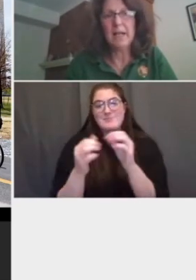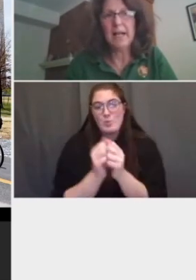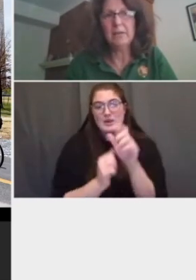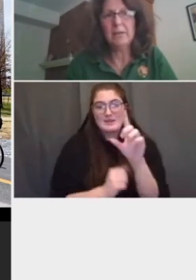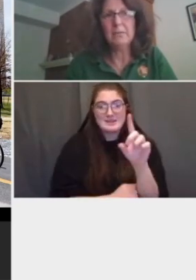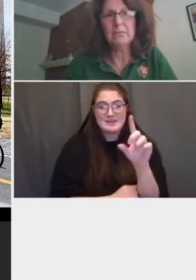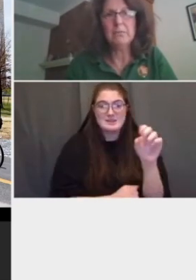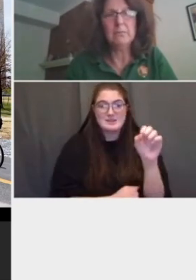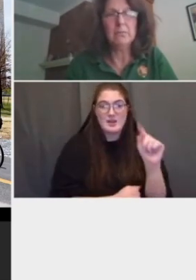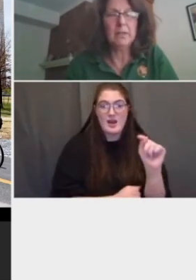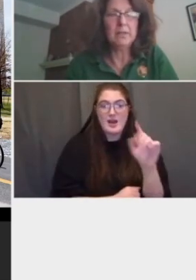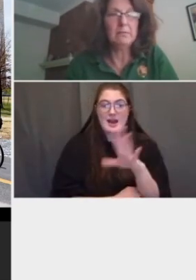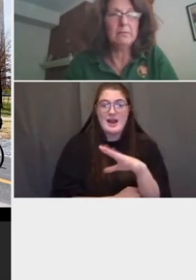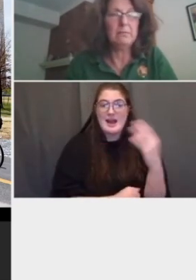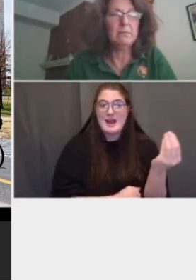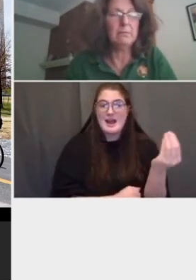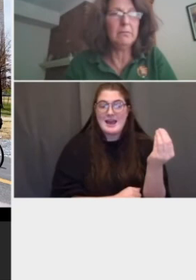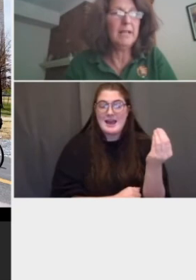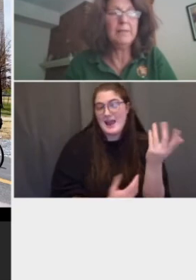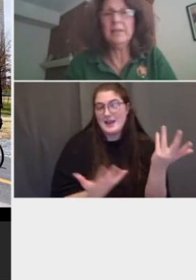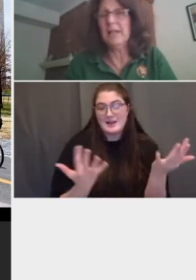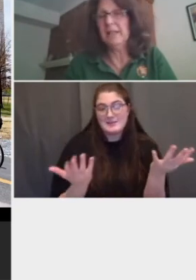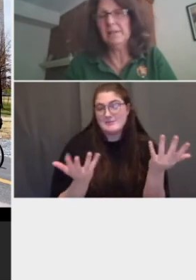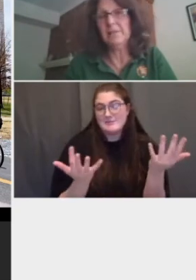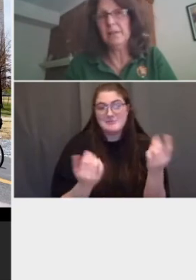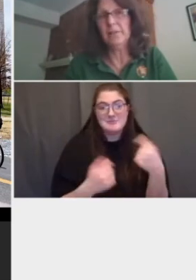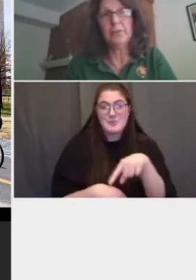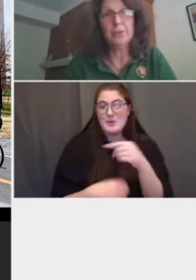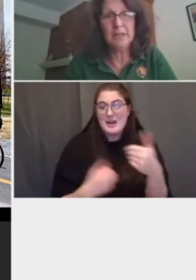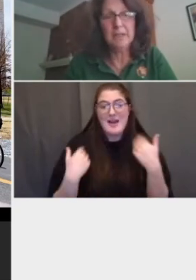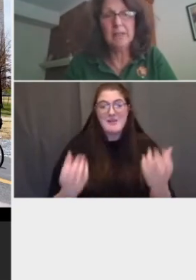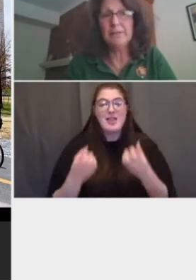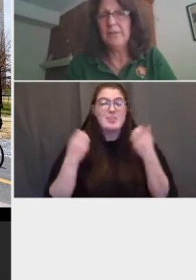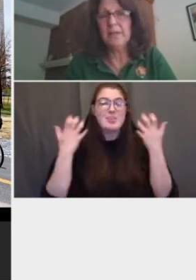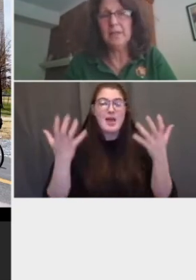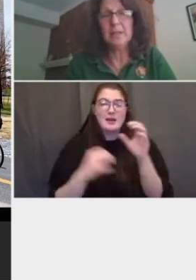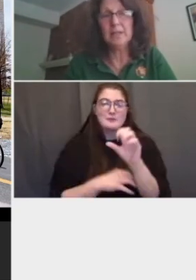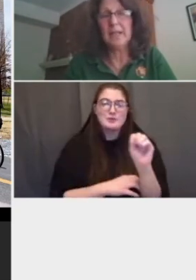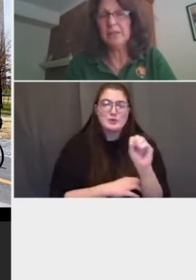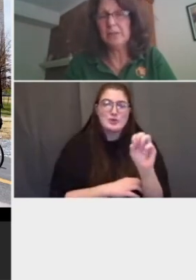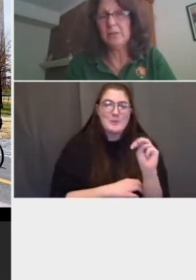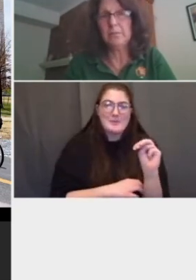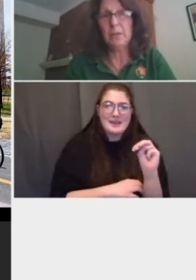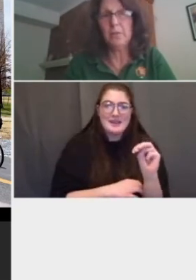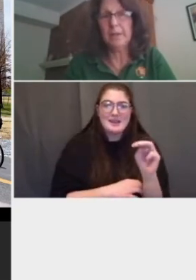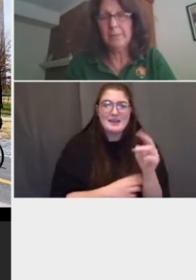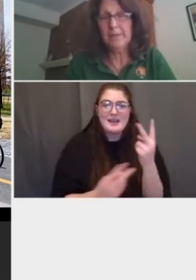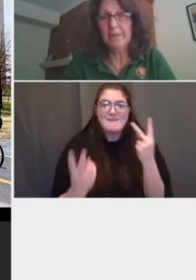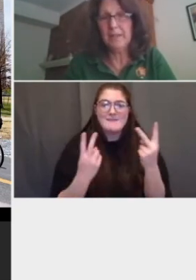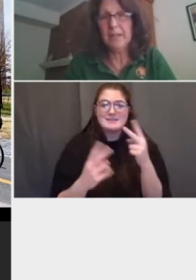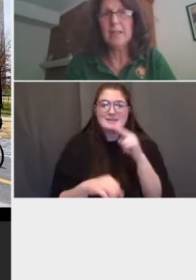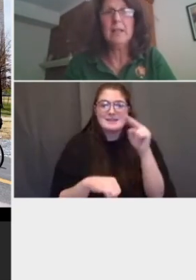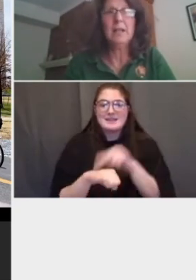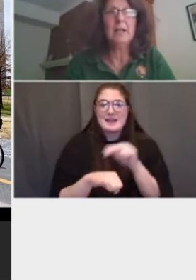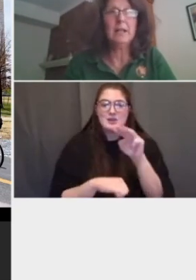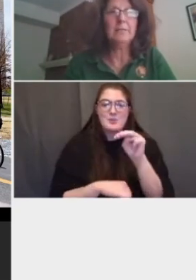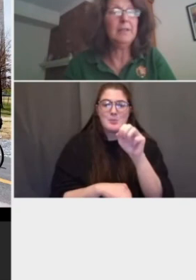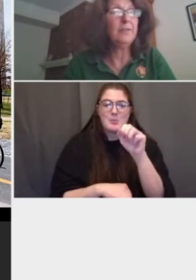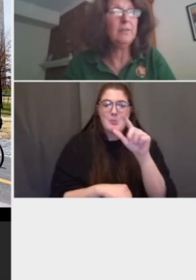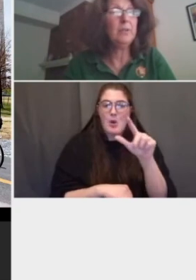And how we have a lot of social media. Visit the National Mall